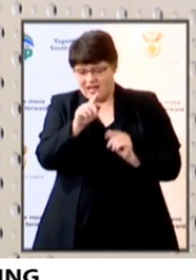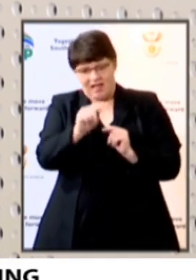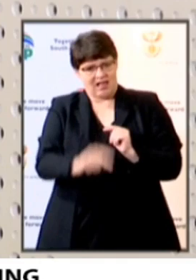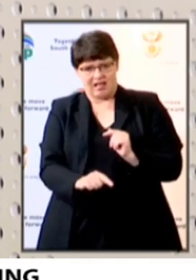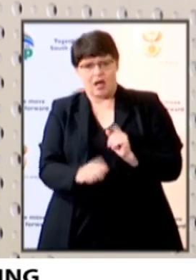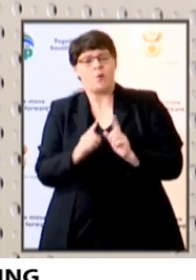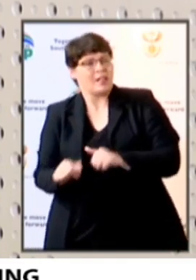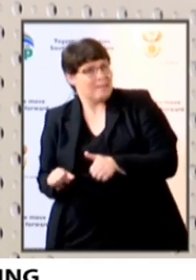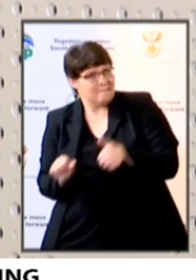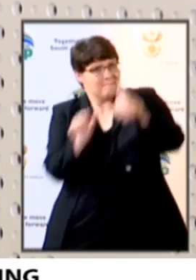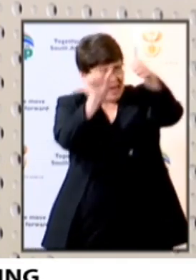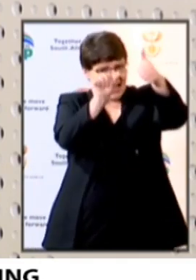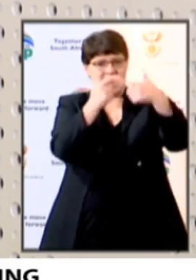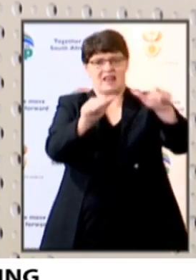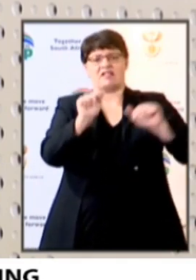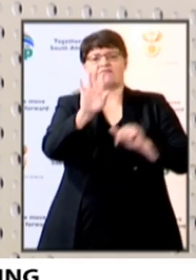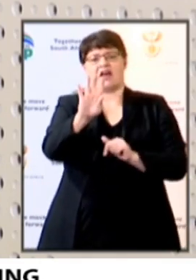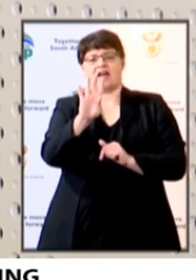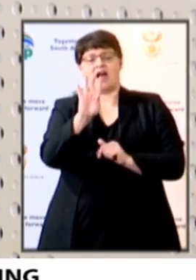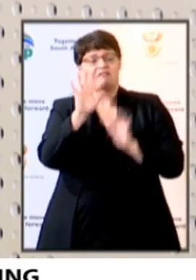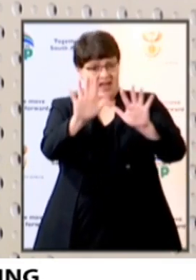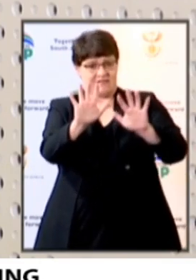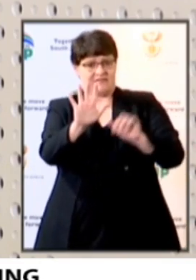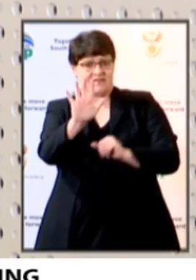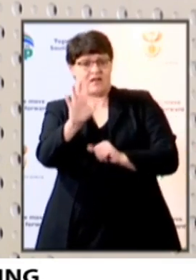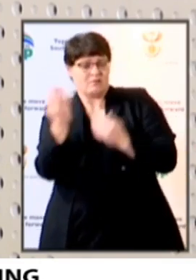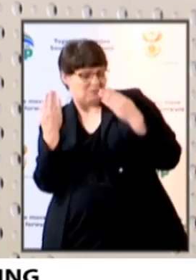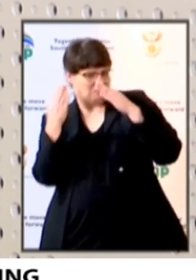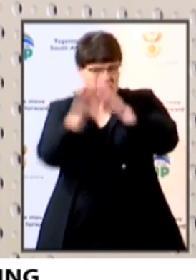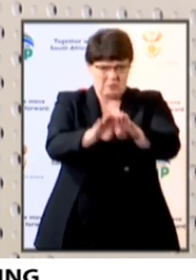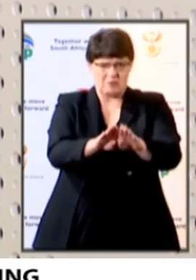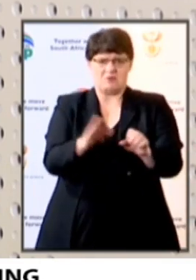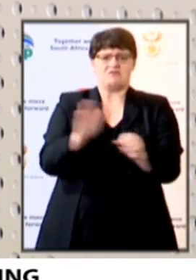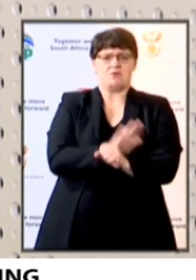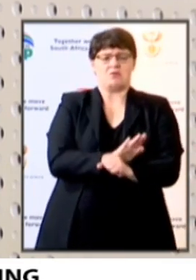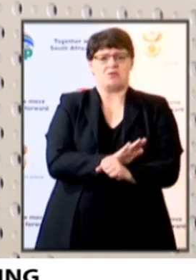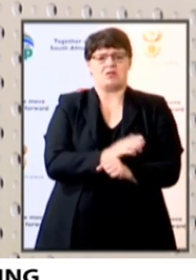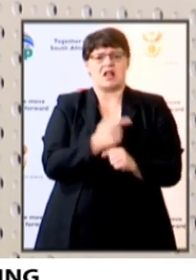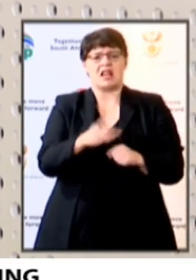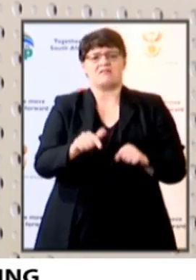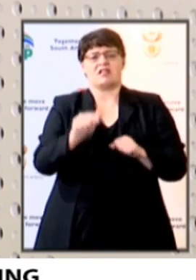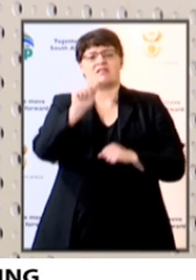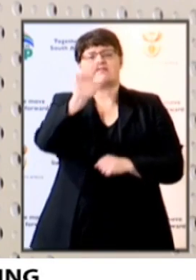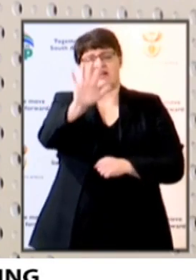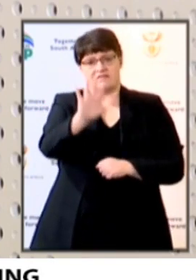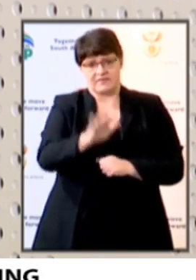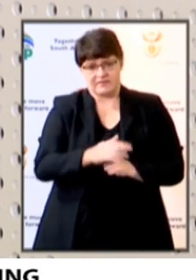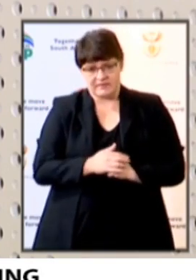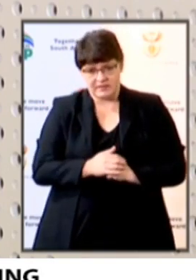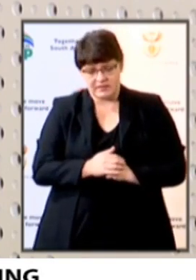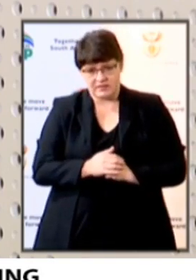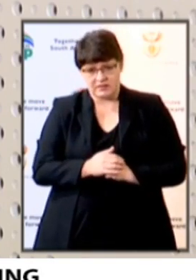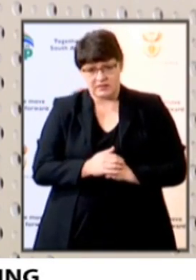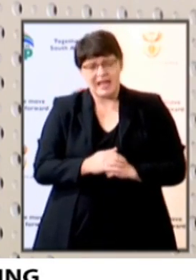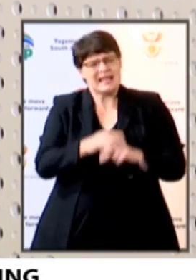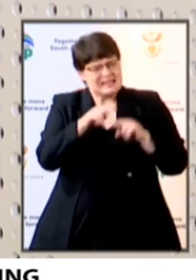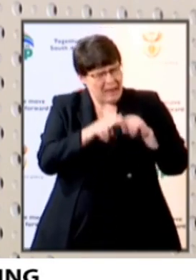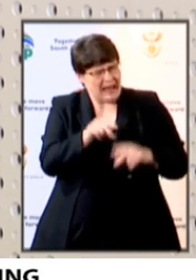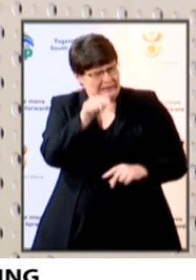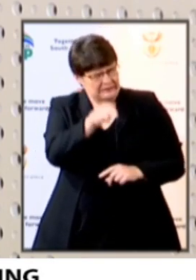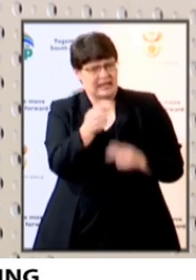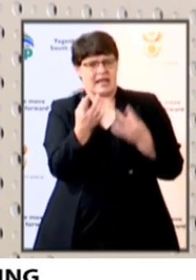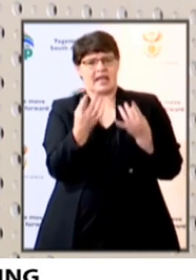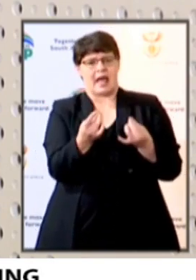the numbers remain stable, we may remain to level five, and if they start showing a